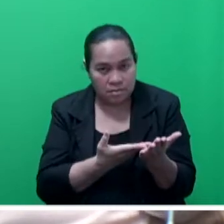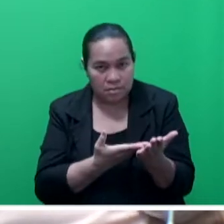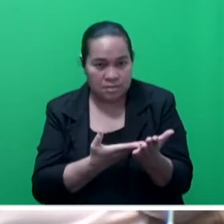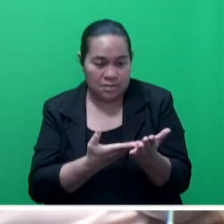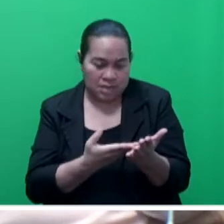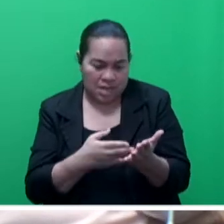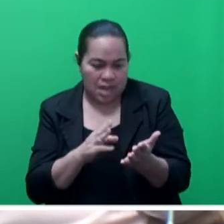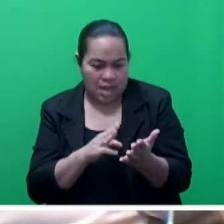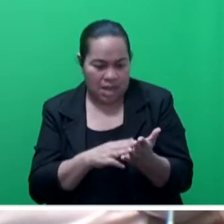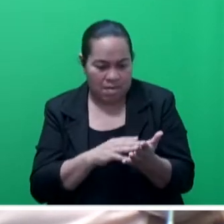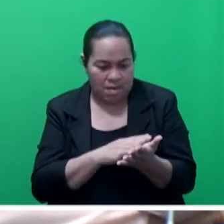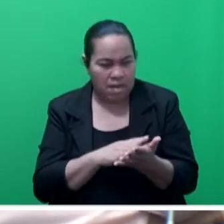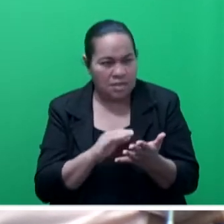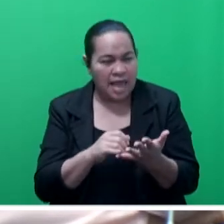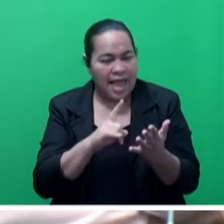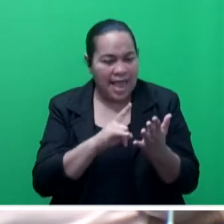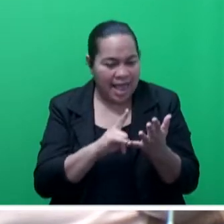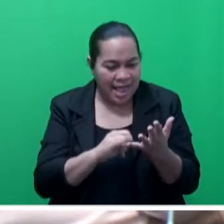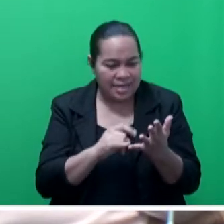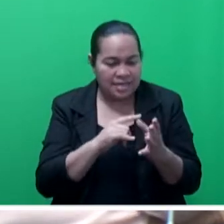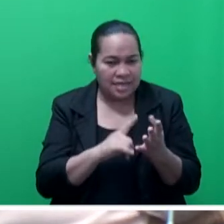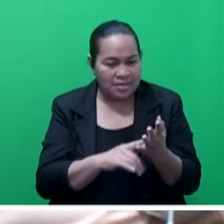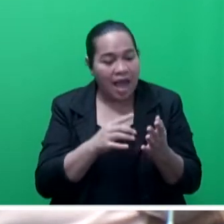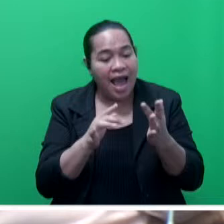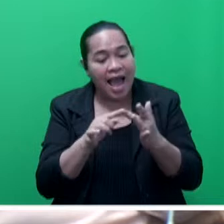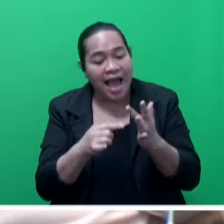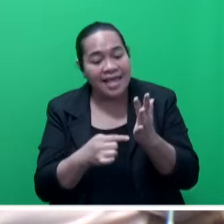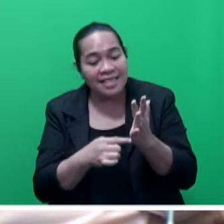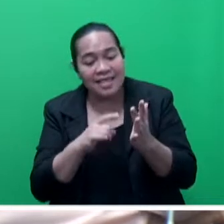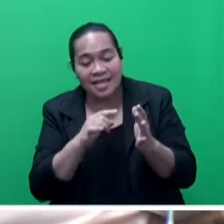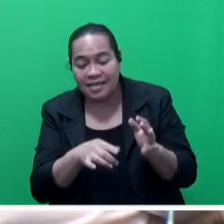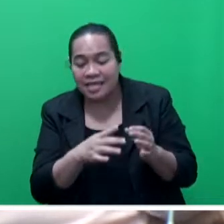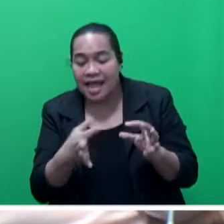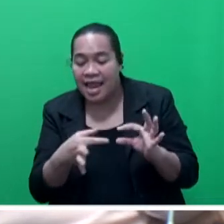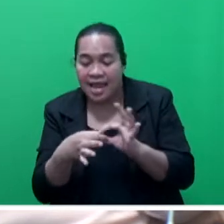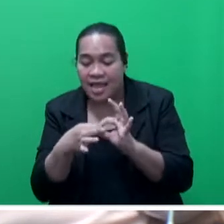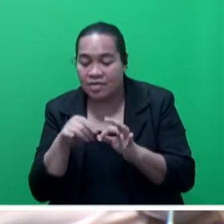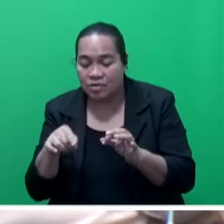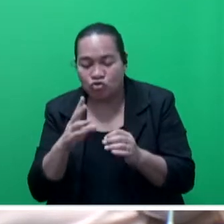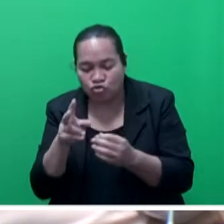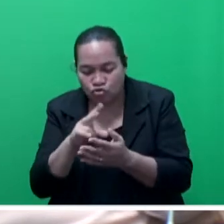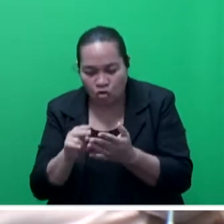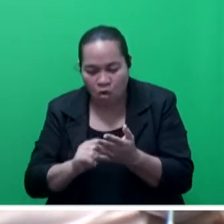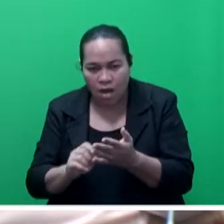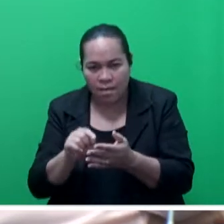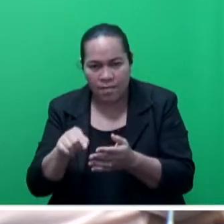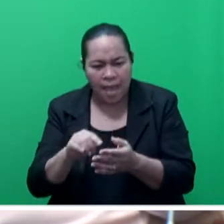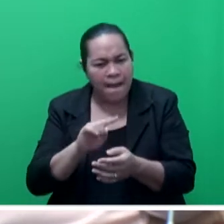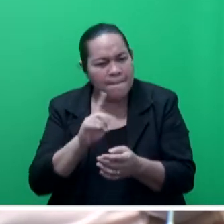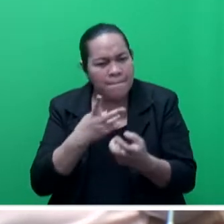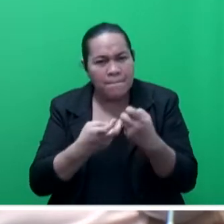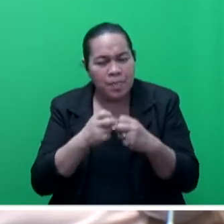MEH stated SLA is ideal, and MEH IT department liaised with ITCS to draw up an SLA. However, one